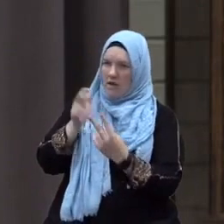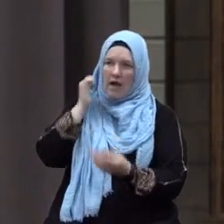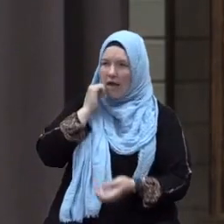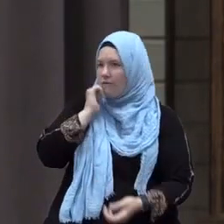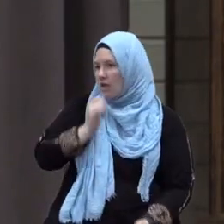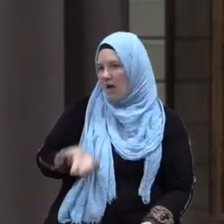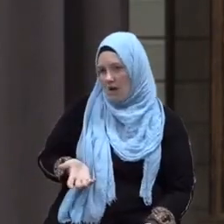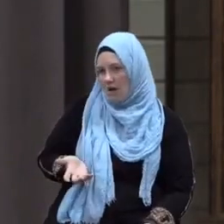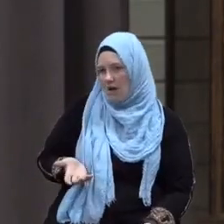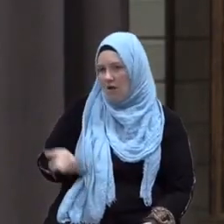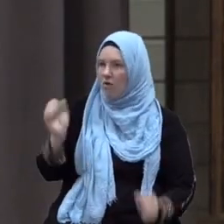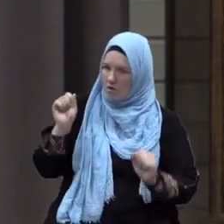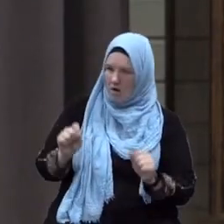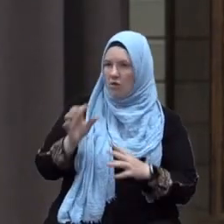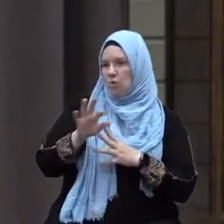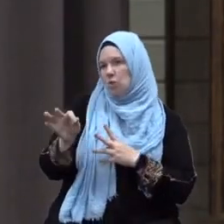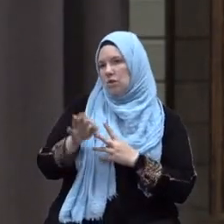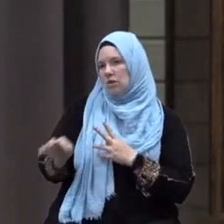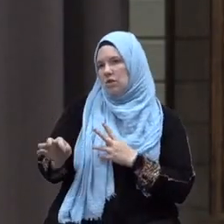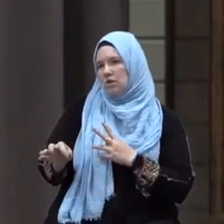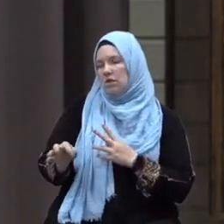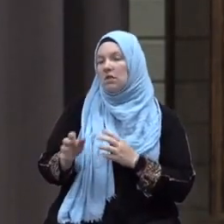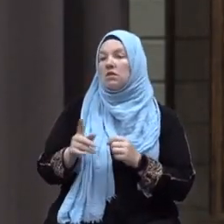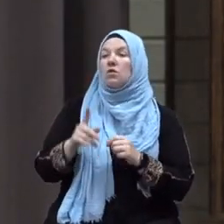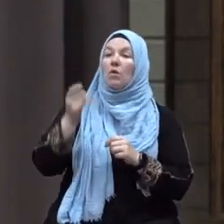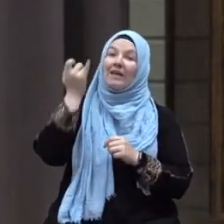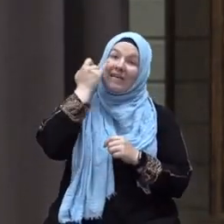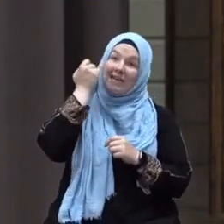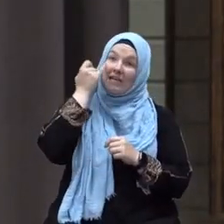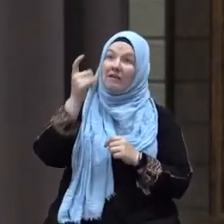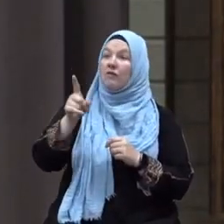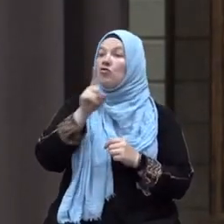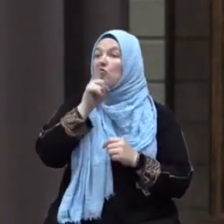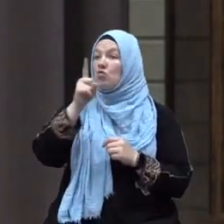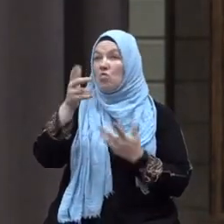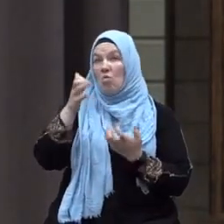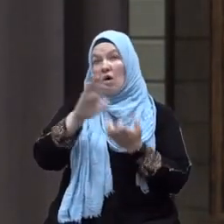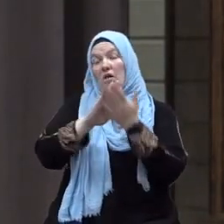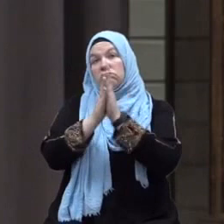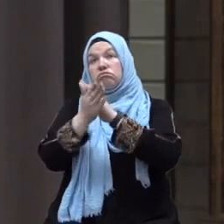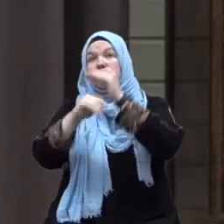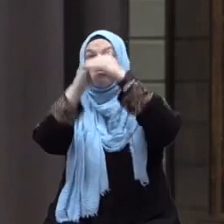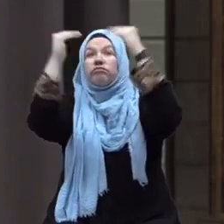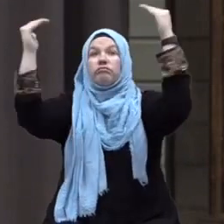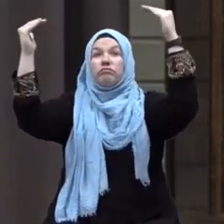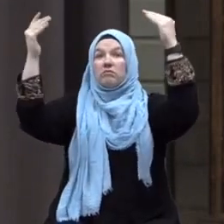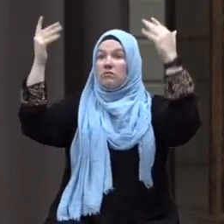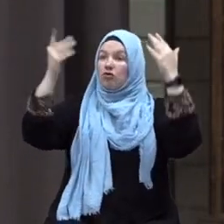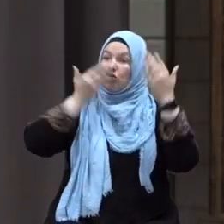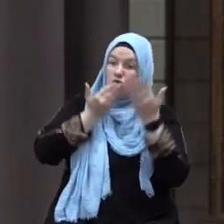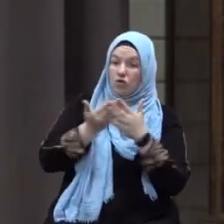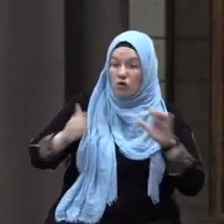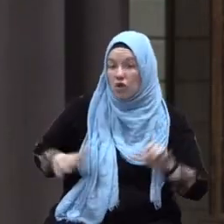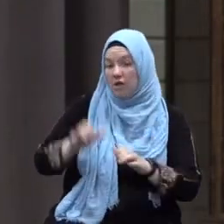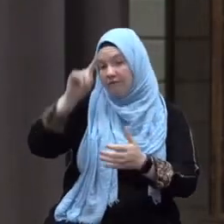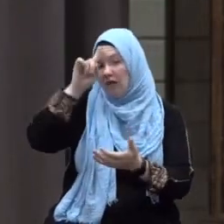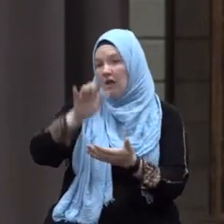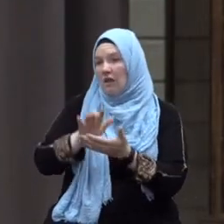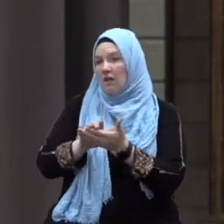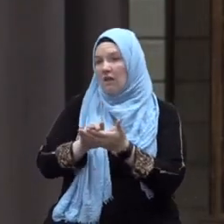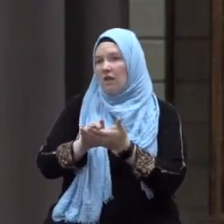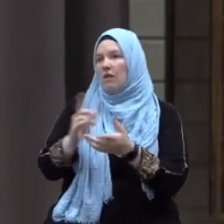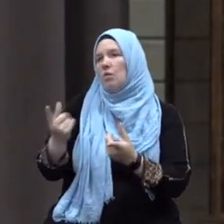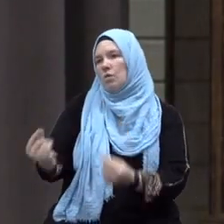choice. So the value you place on the benefits of being righteous and the risks of